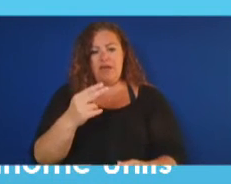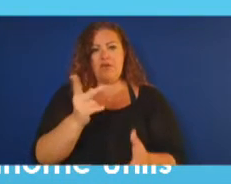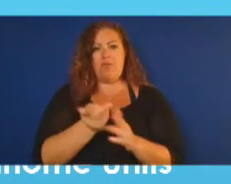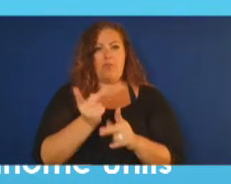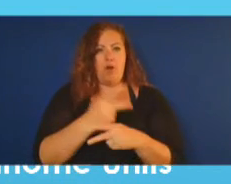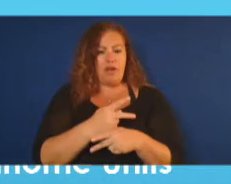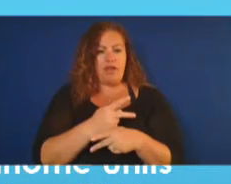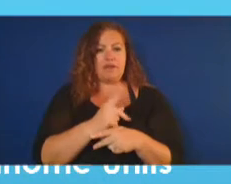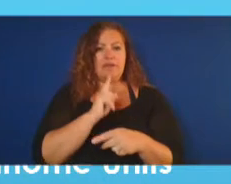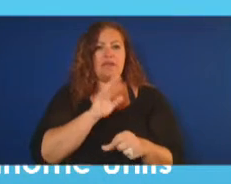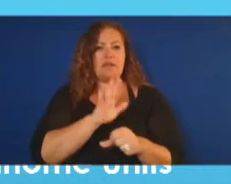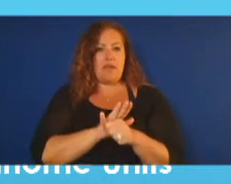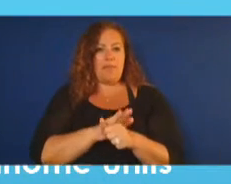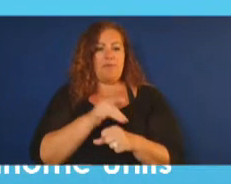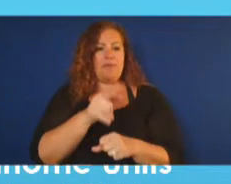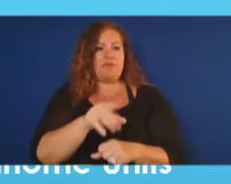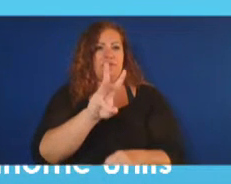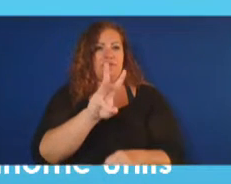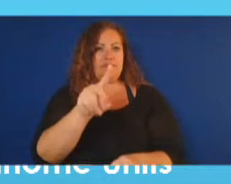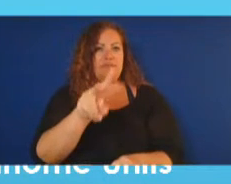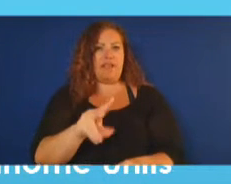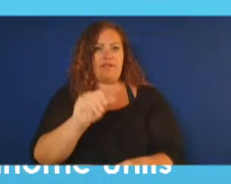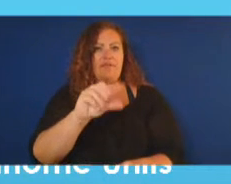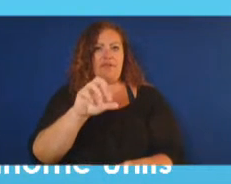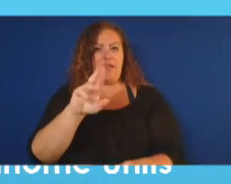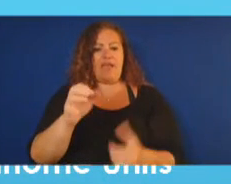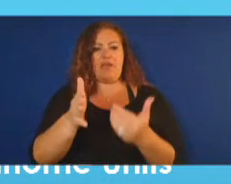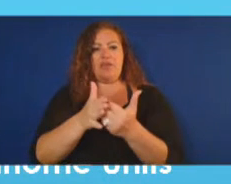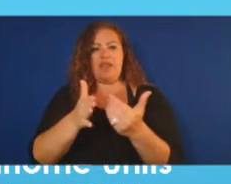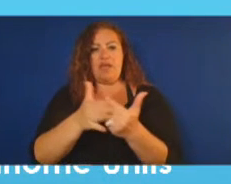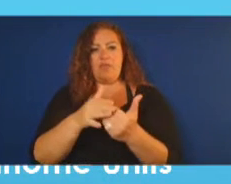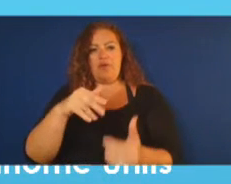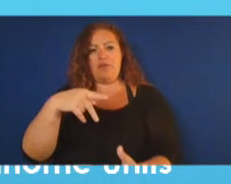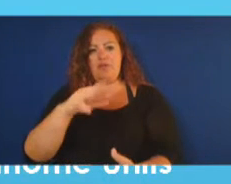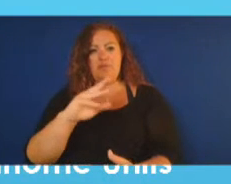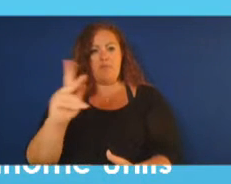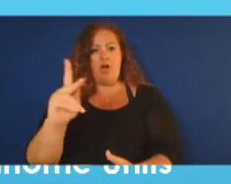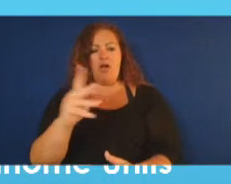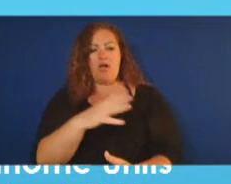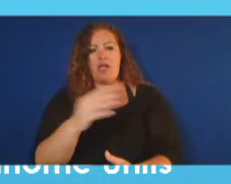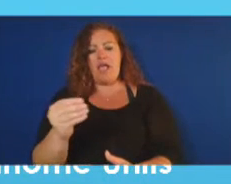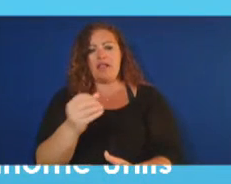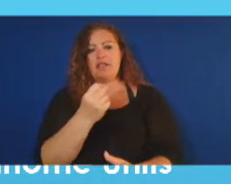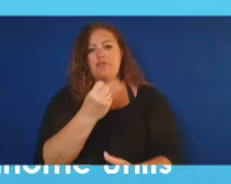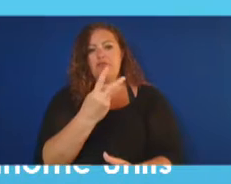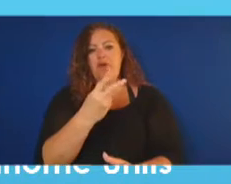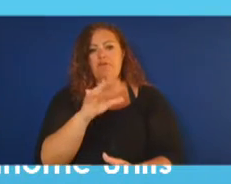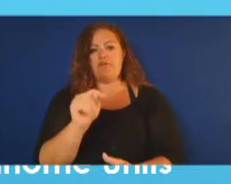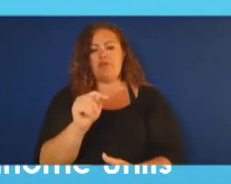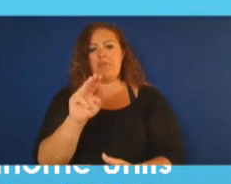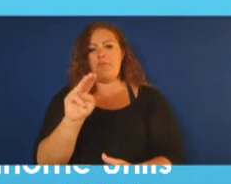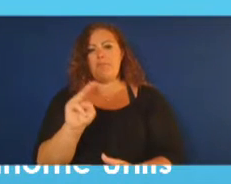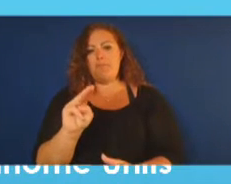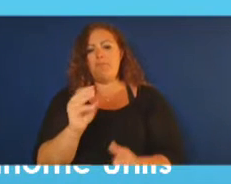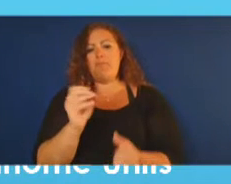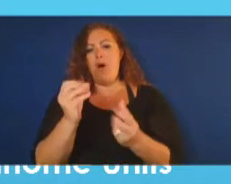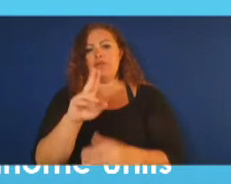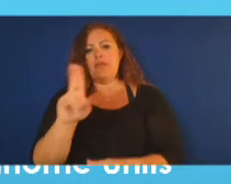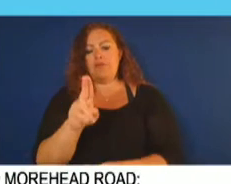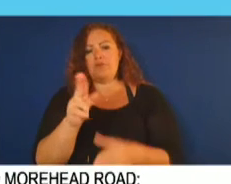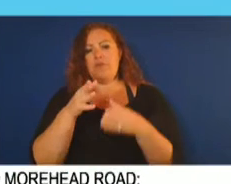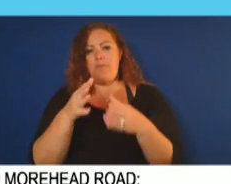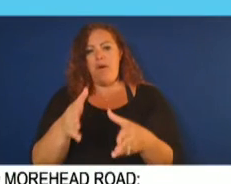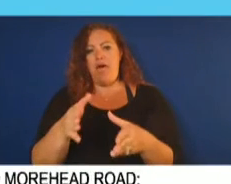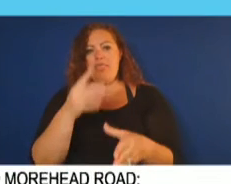commitment to a 6 and 1 12 acre neighborhood park and then a 12T multi-use path to accommodate the segment of the